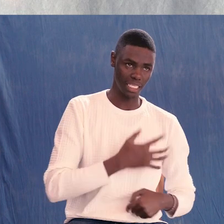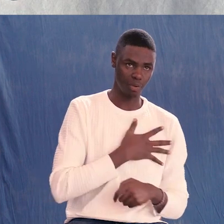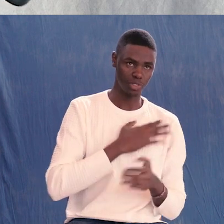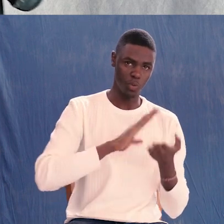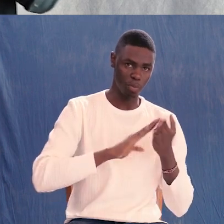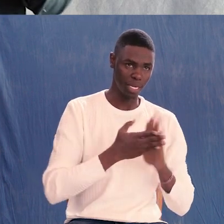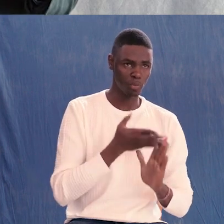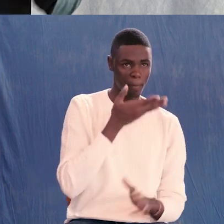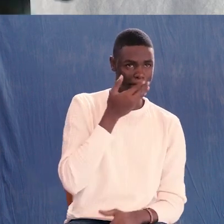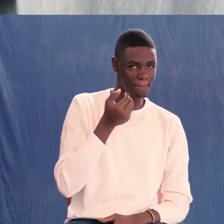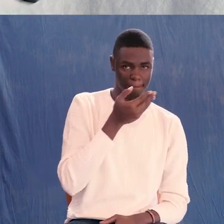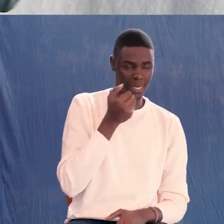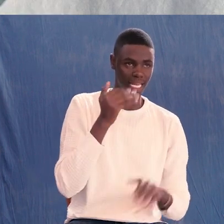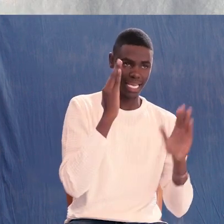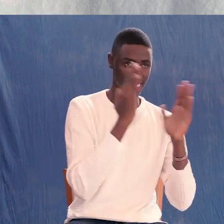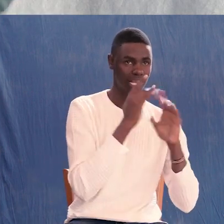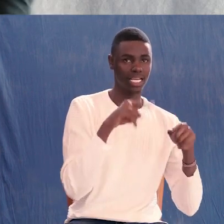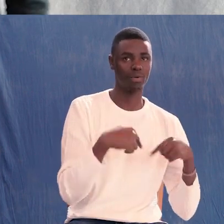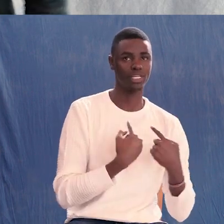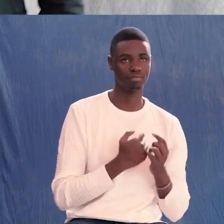and better at hiding ourselves.